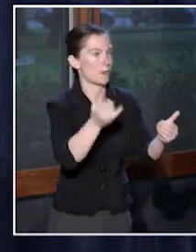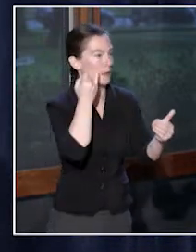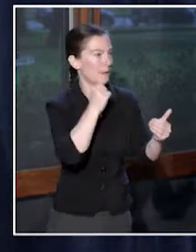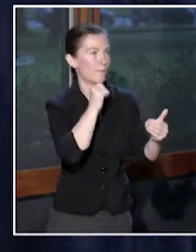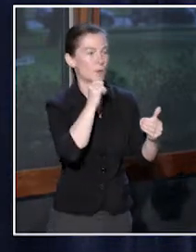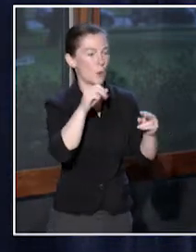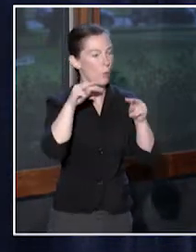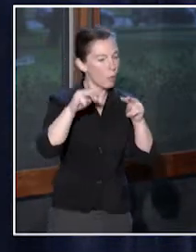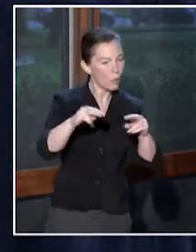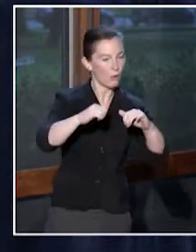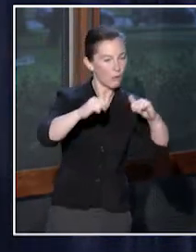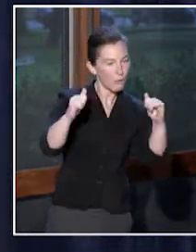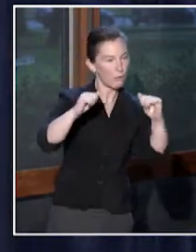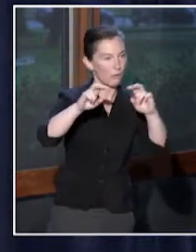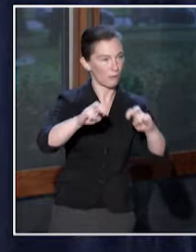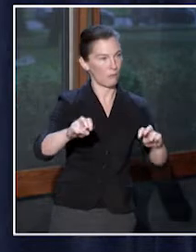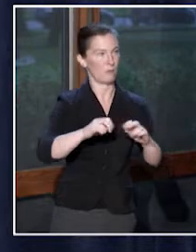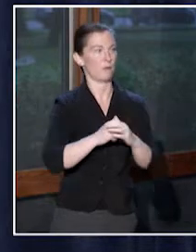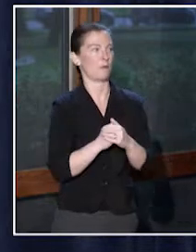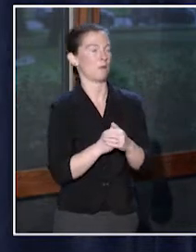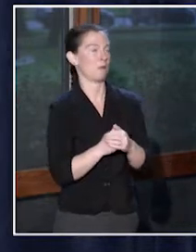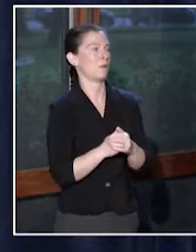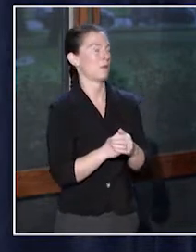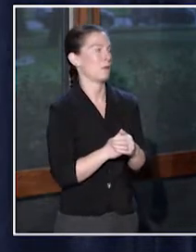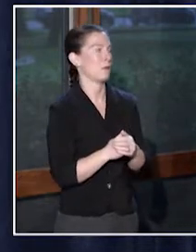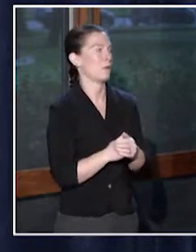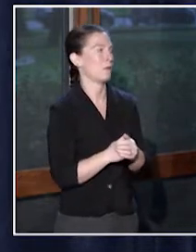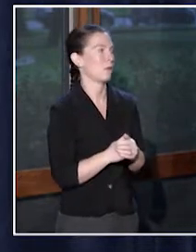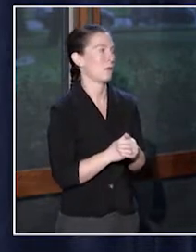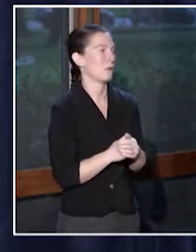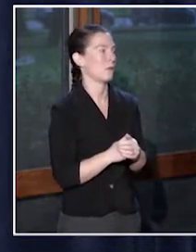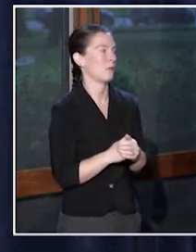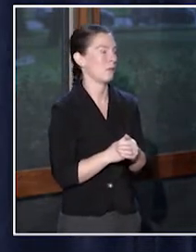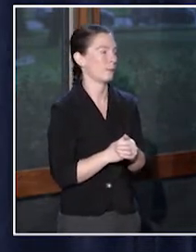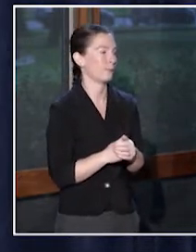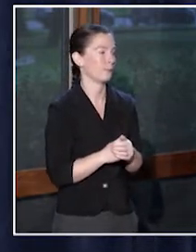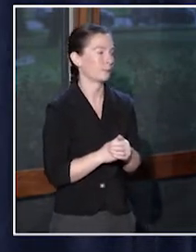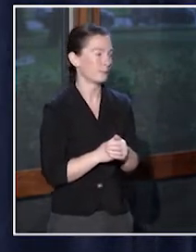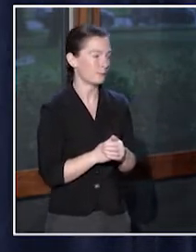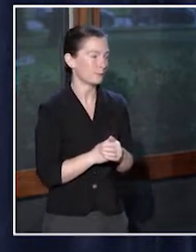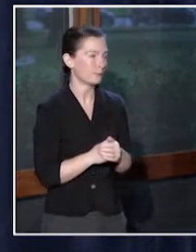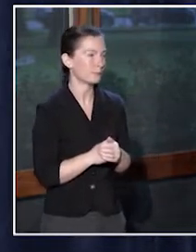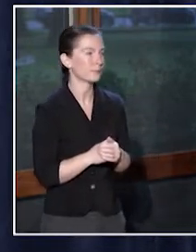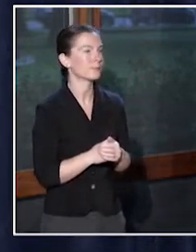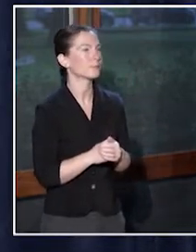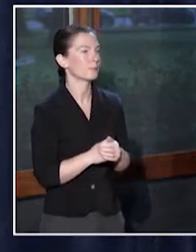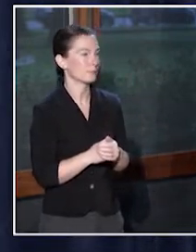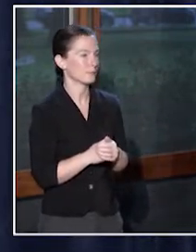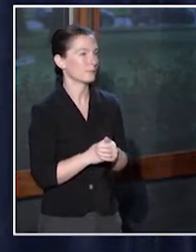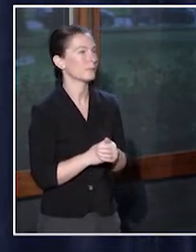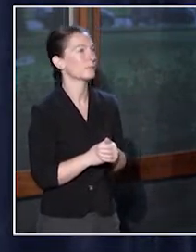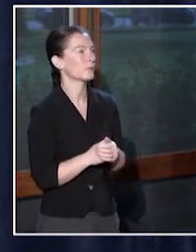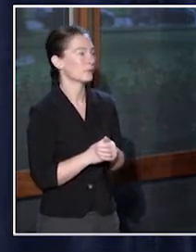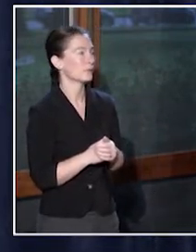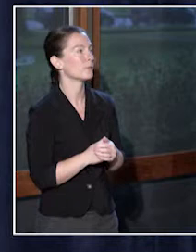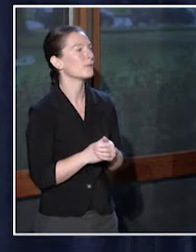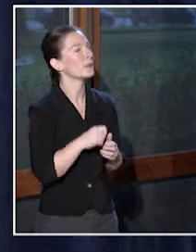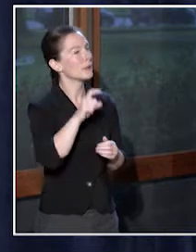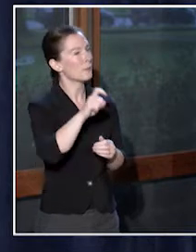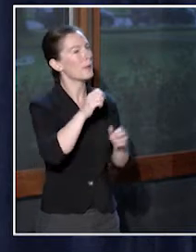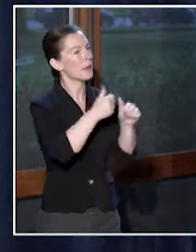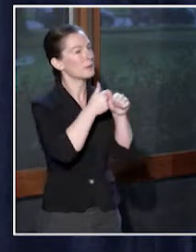it. This gap can only be recognized if we take these important steps. I want you to join